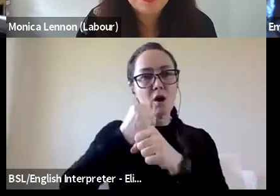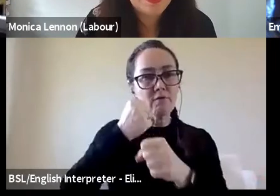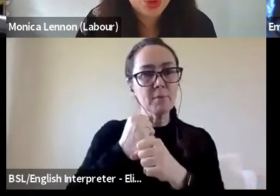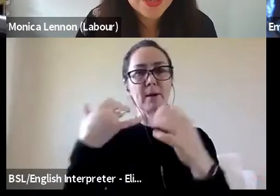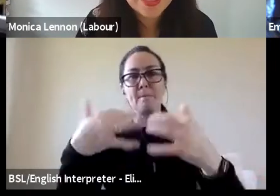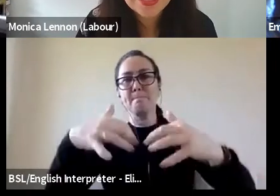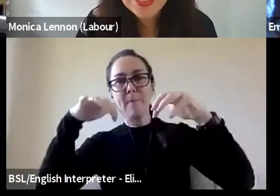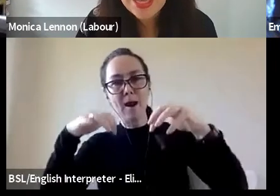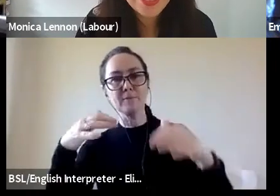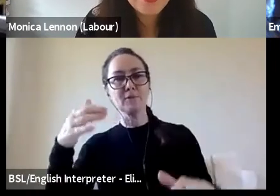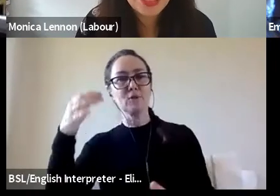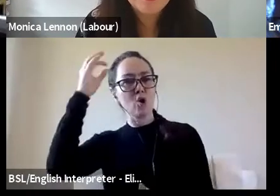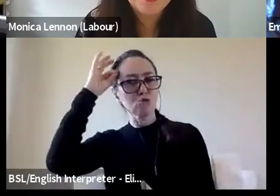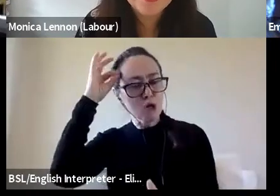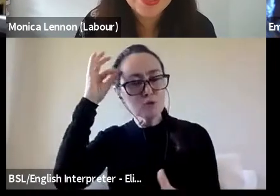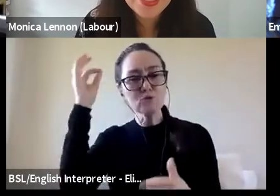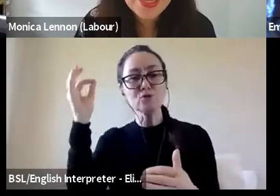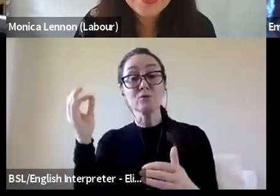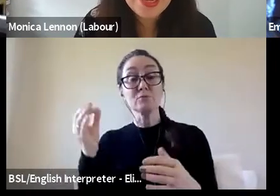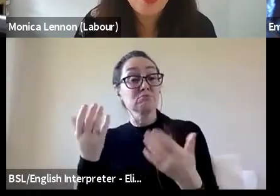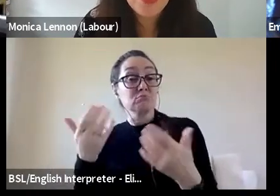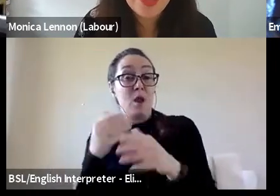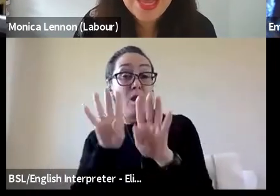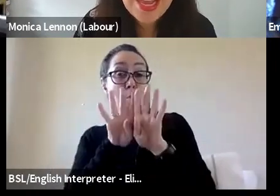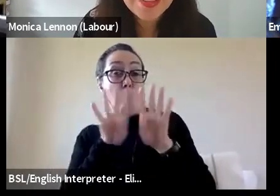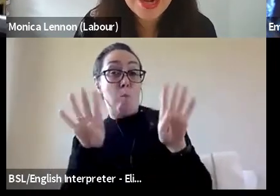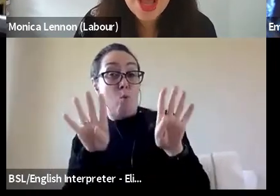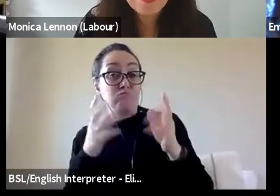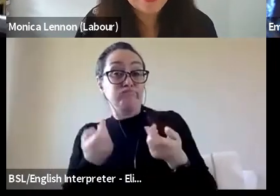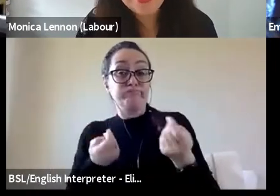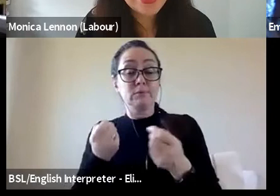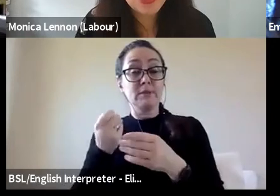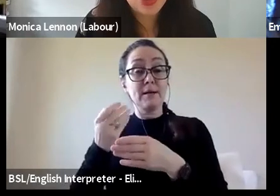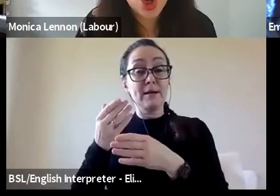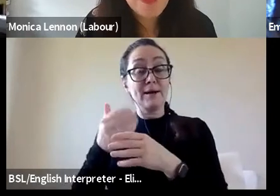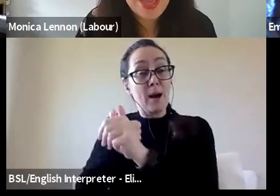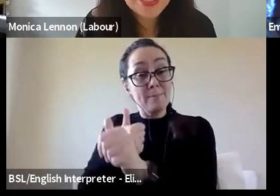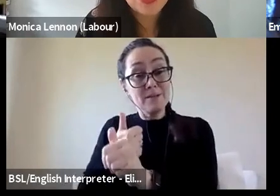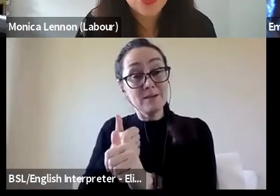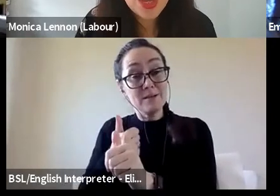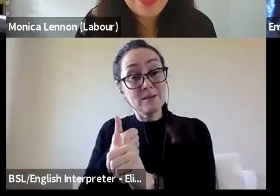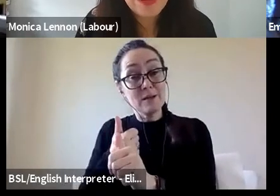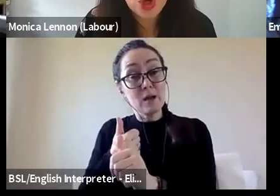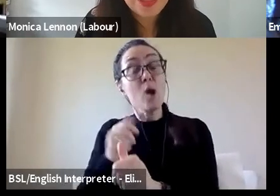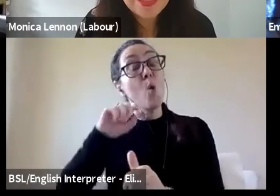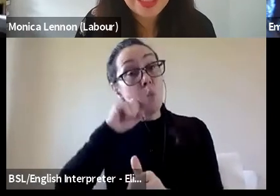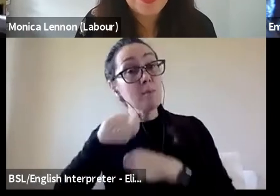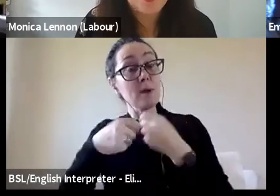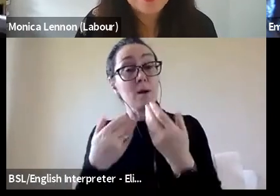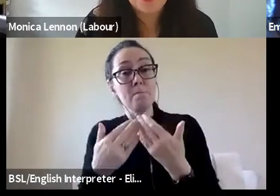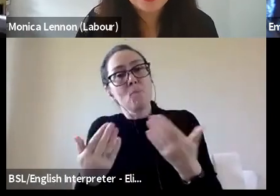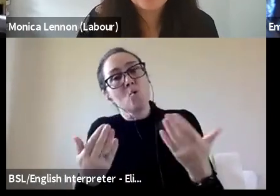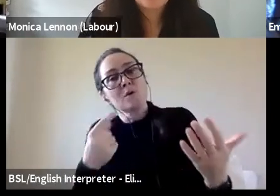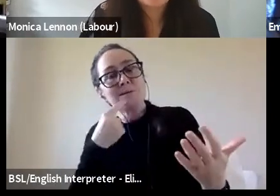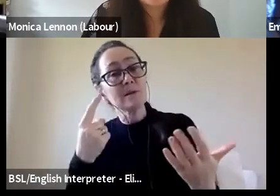in boards and in the private sector, then it will get easier. But it's taken too long, Penny, so I think we all need to think about